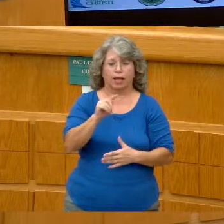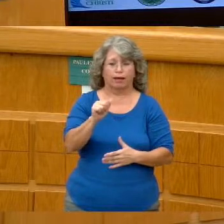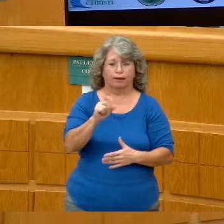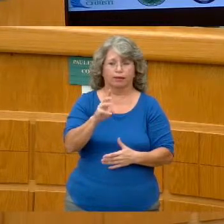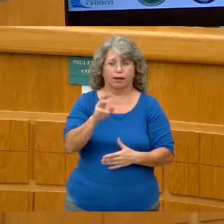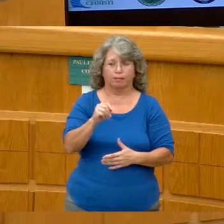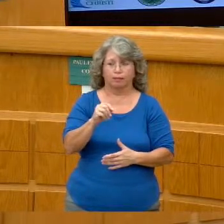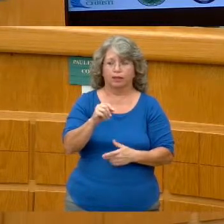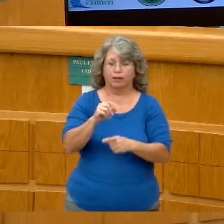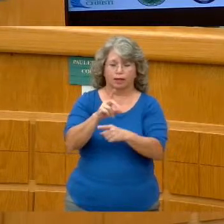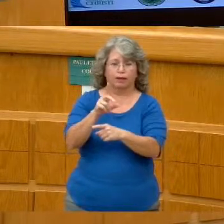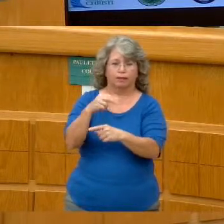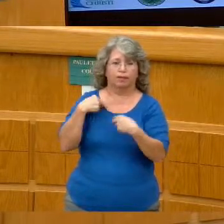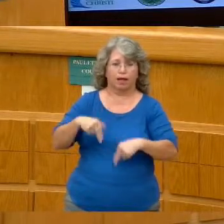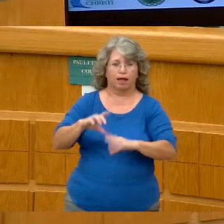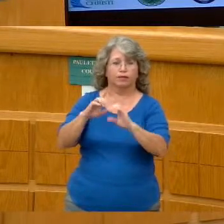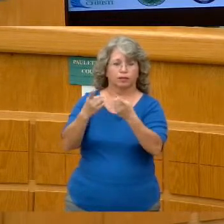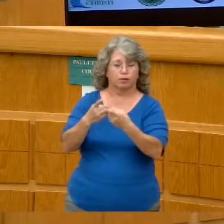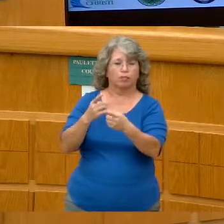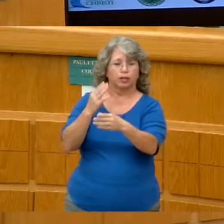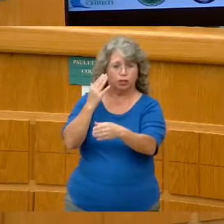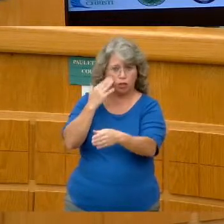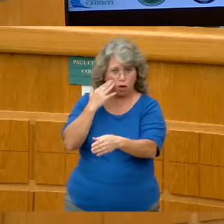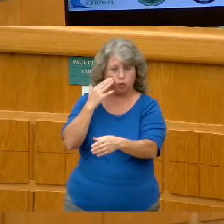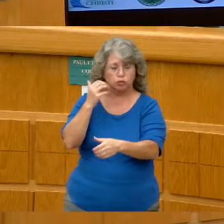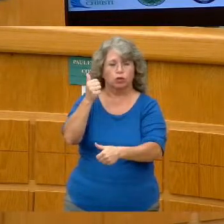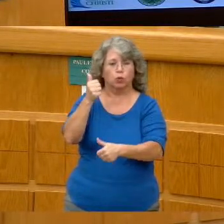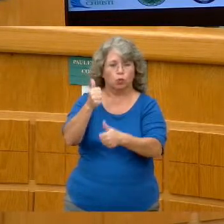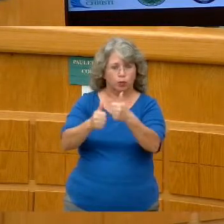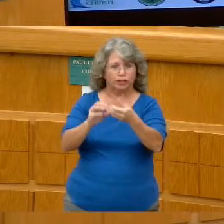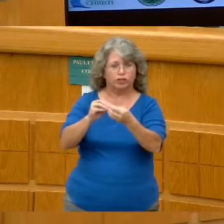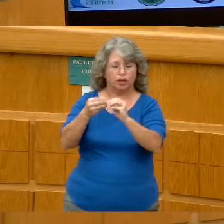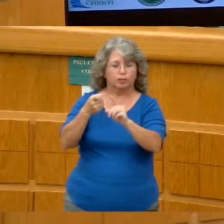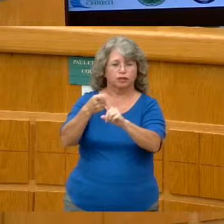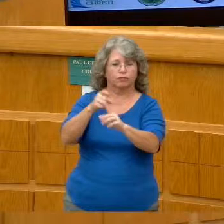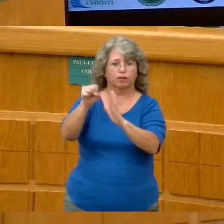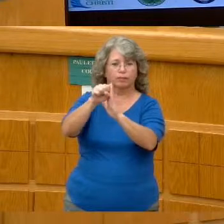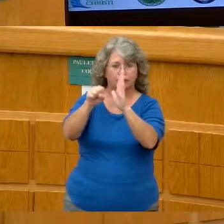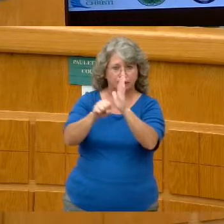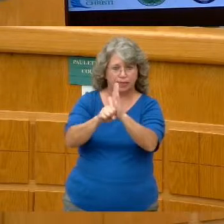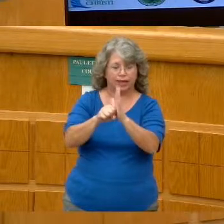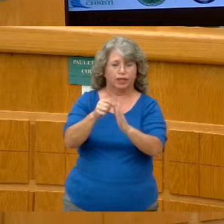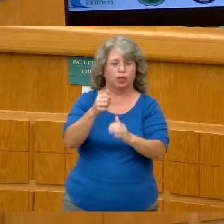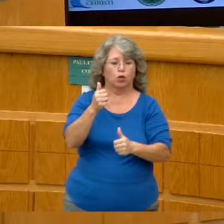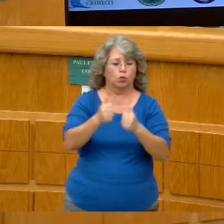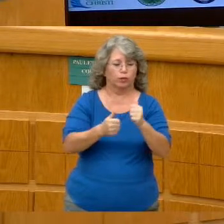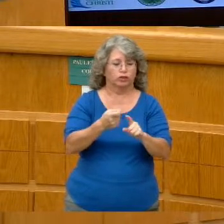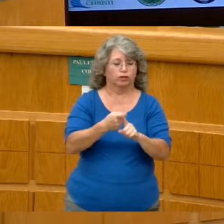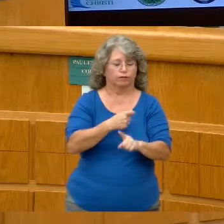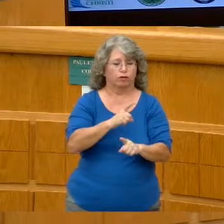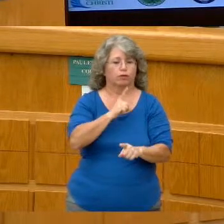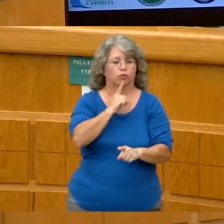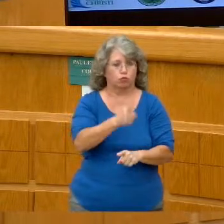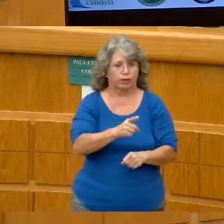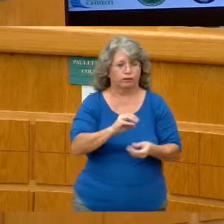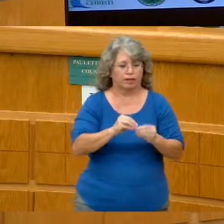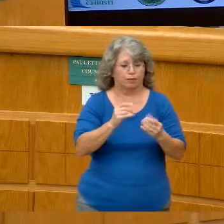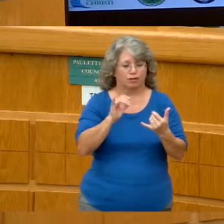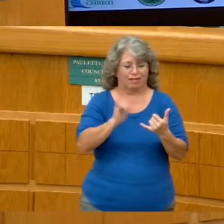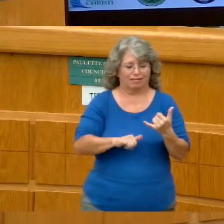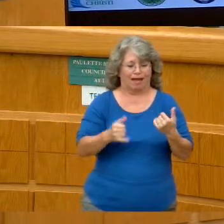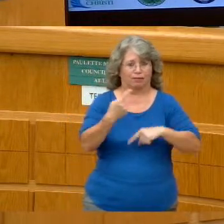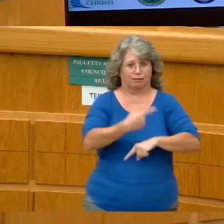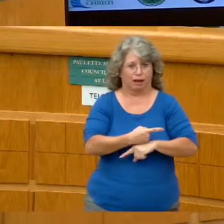mean the public health department, not me. And then they share that information. For